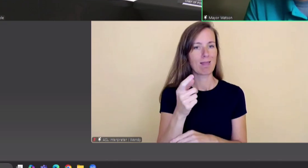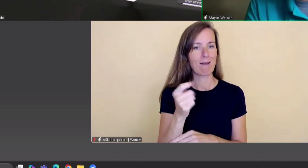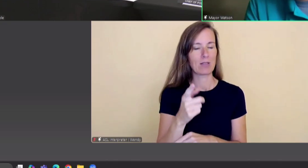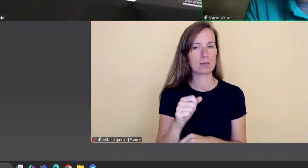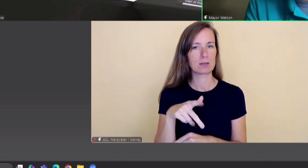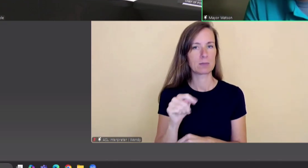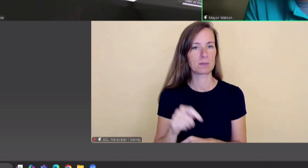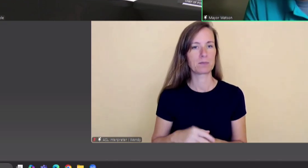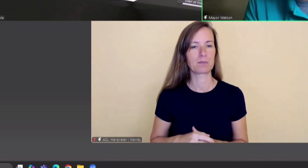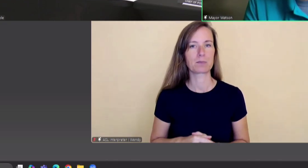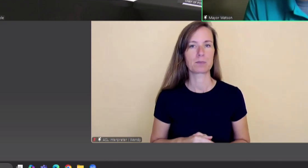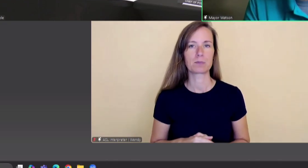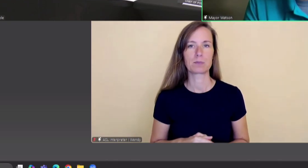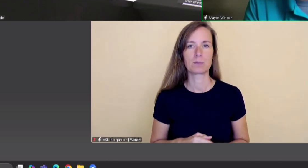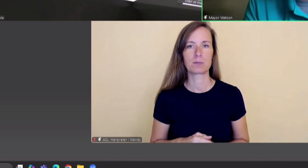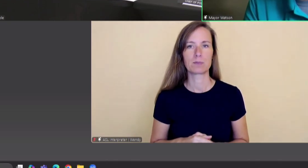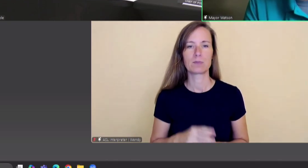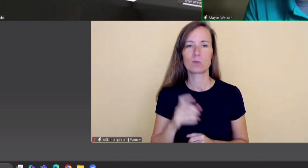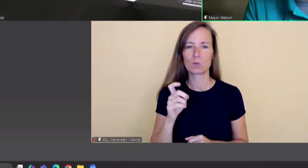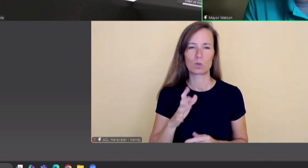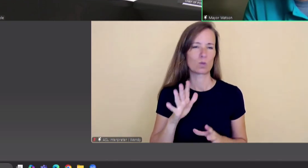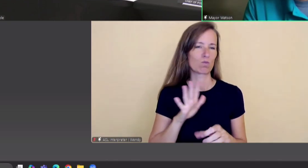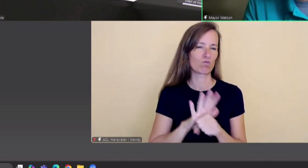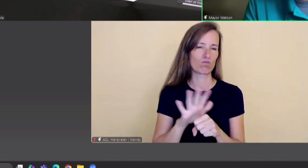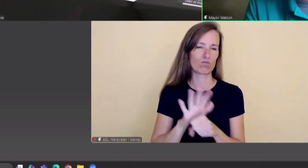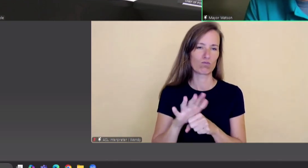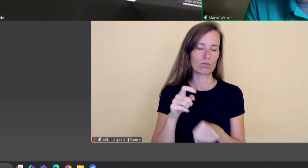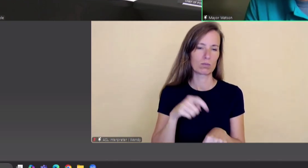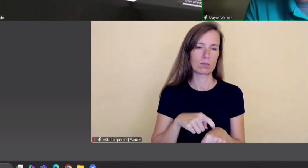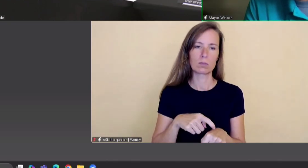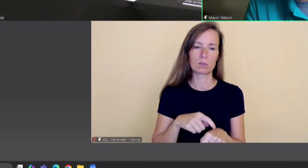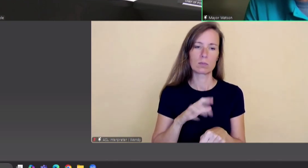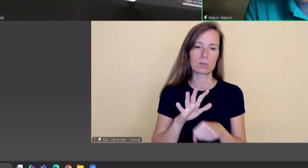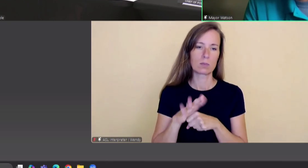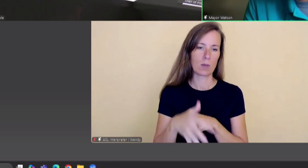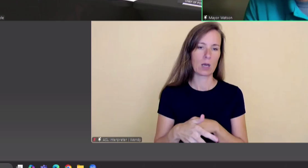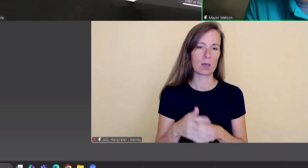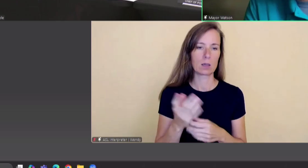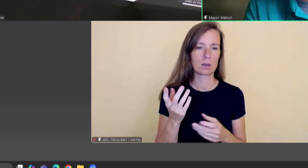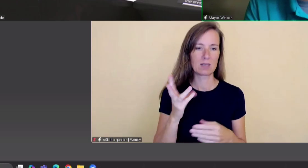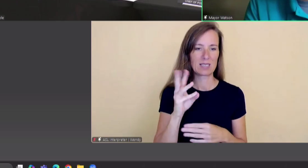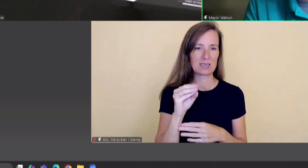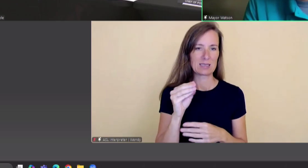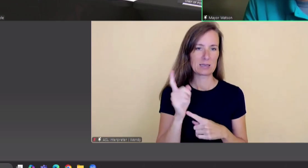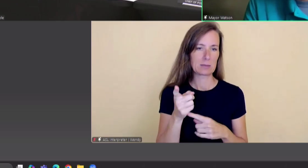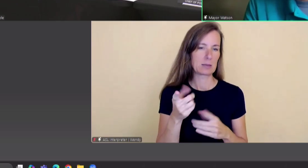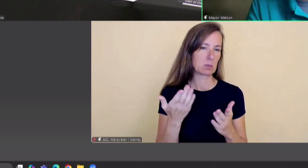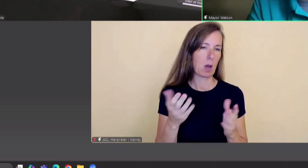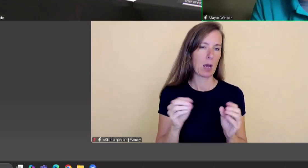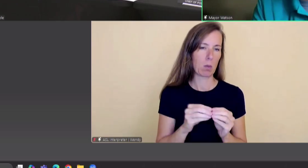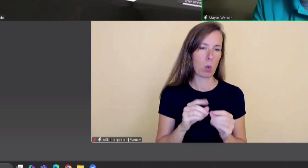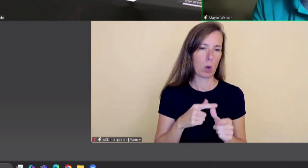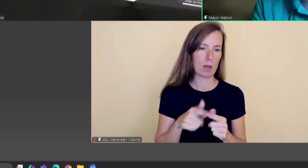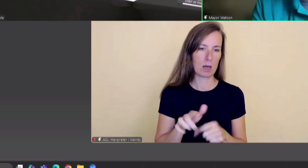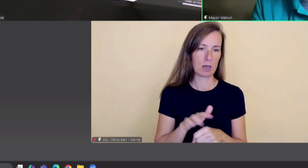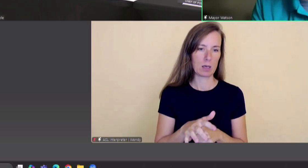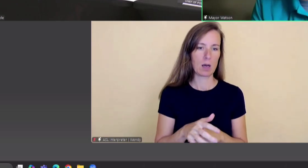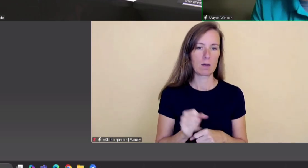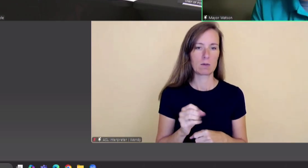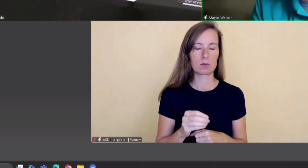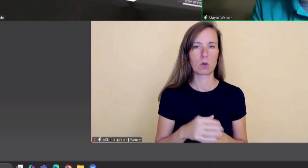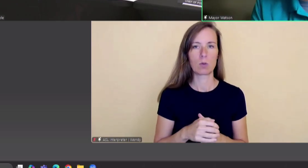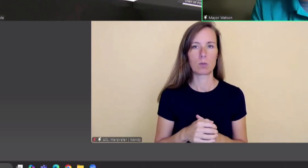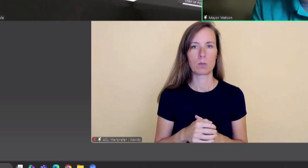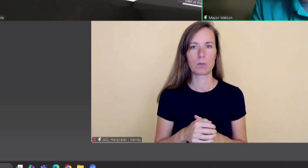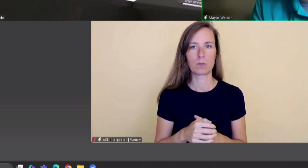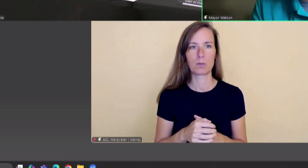than enough time. 60 minutes is probably more than we need, but let's plan for that to be judicious, and let's get